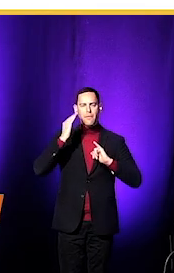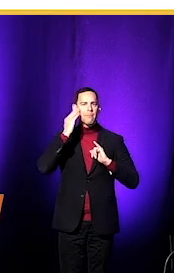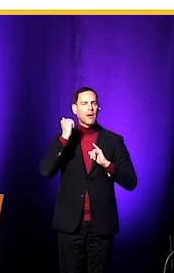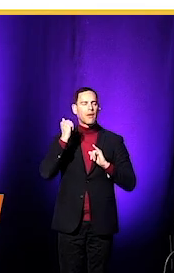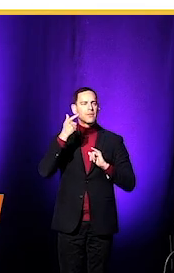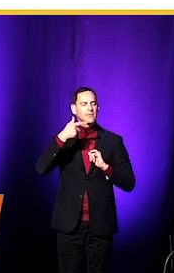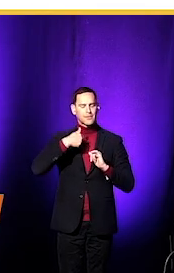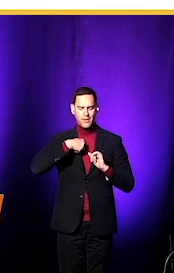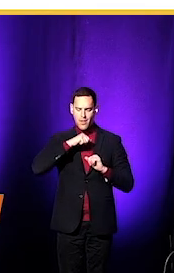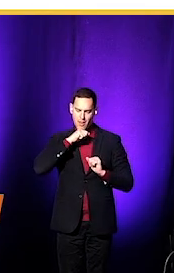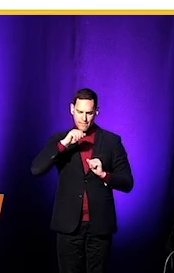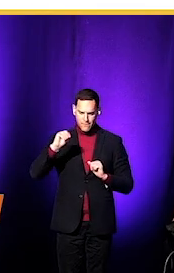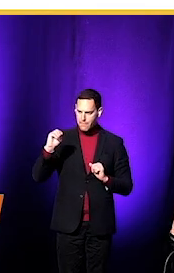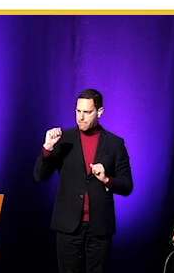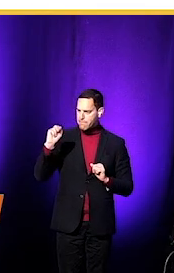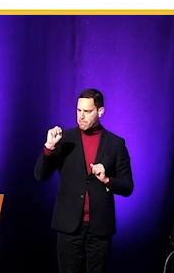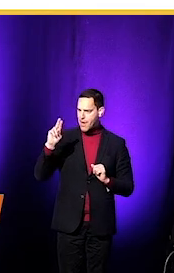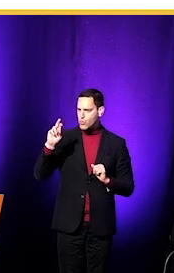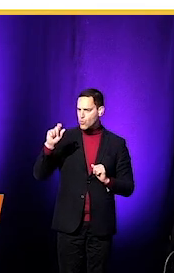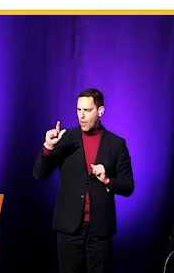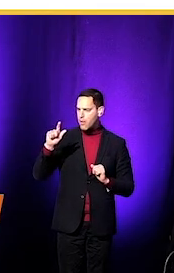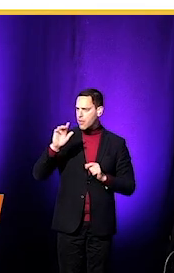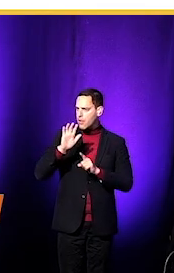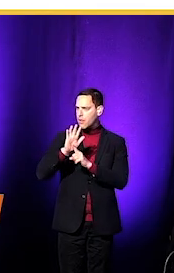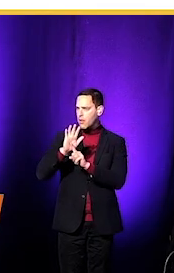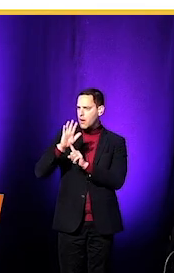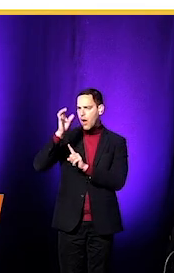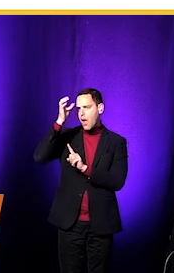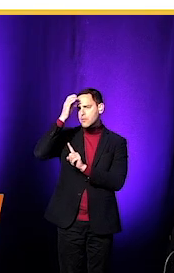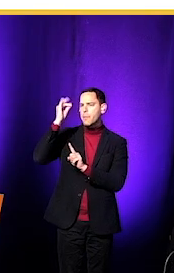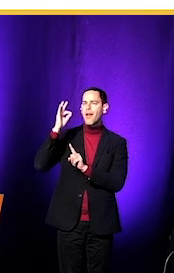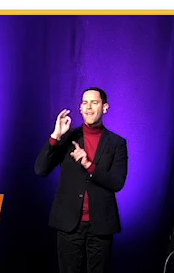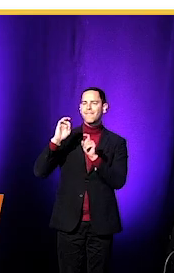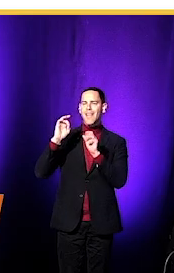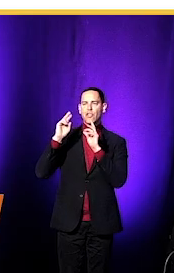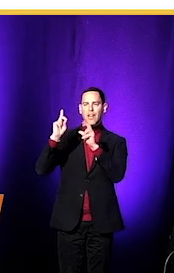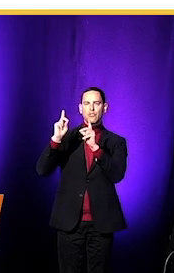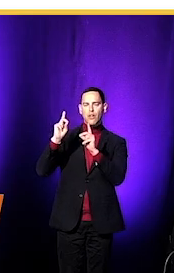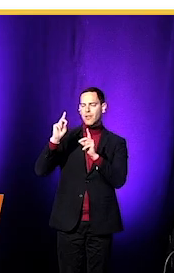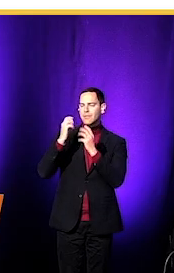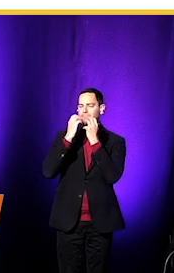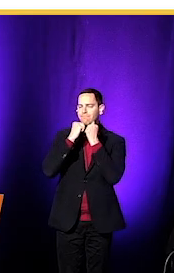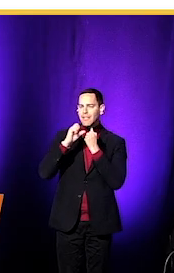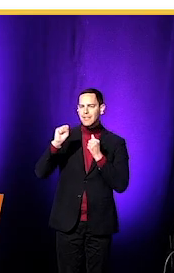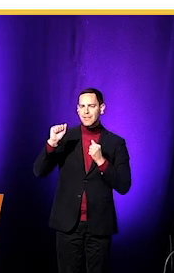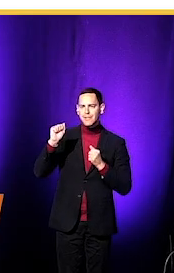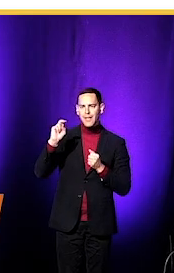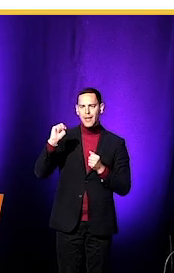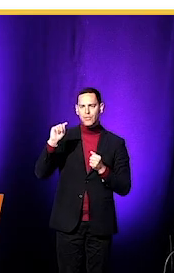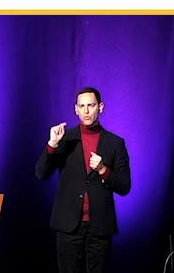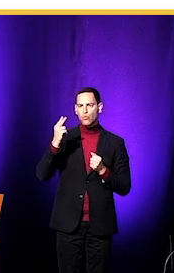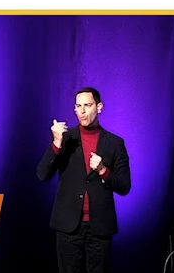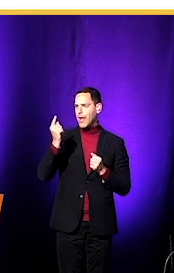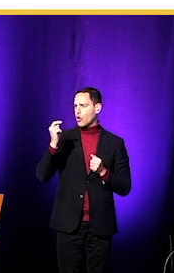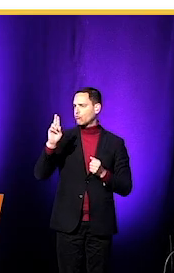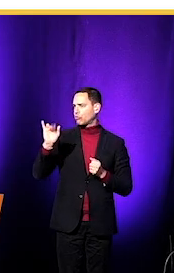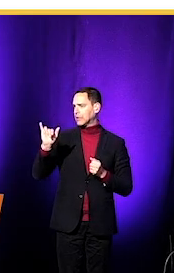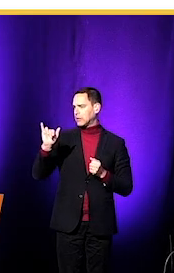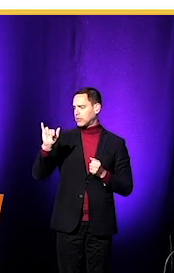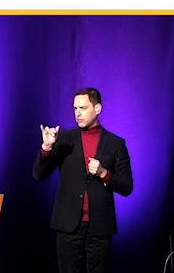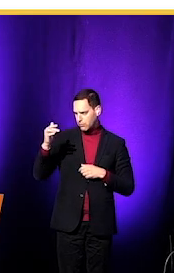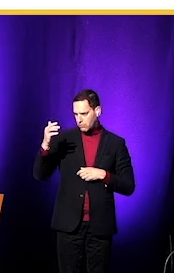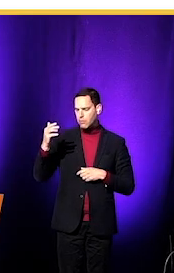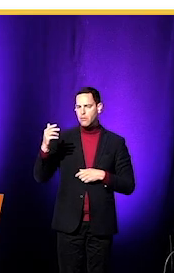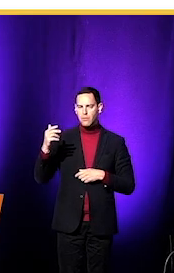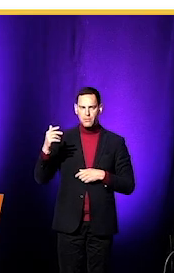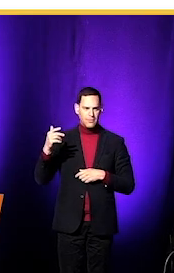Manuel's concept of educational sanctuary, is because you really can create, I knew somebody would call